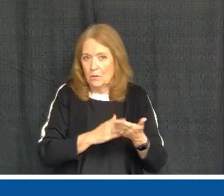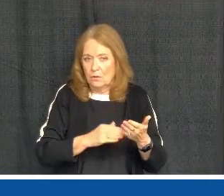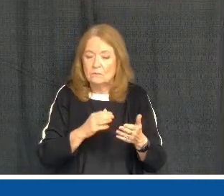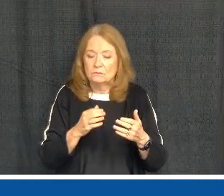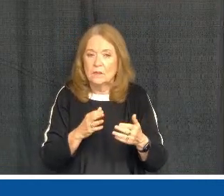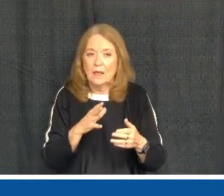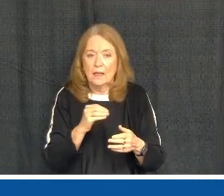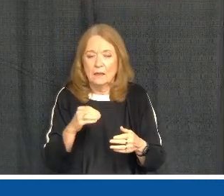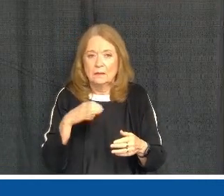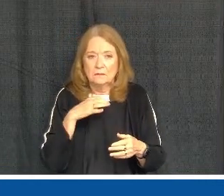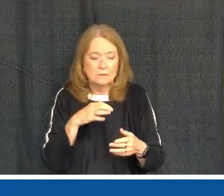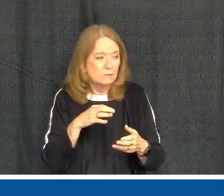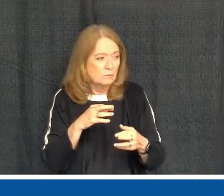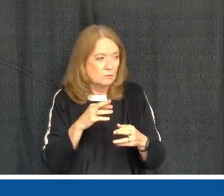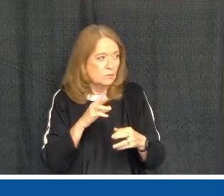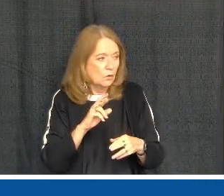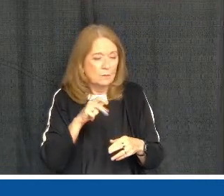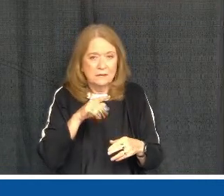approval.